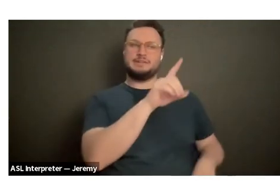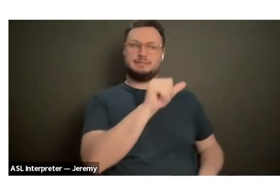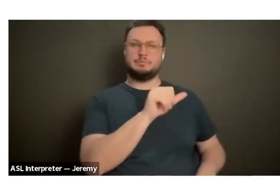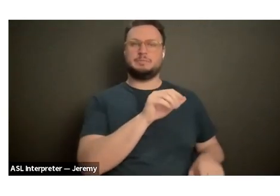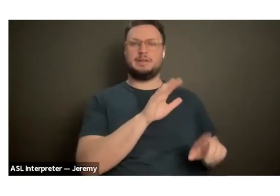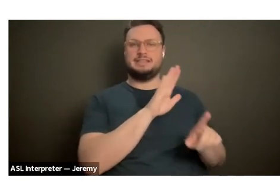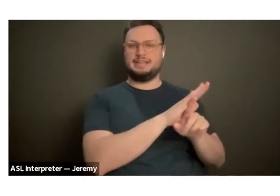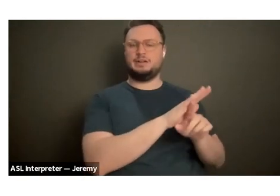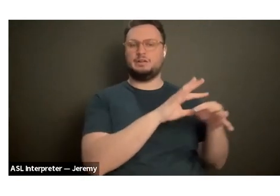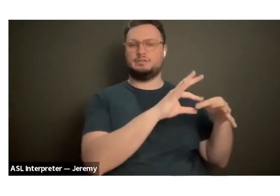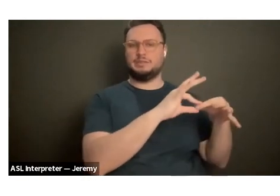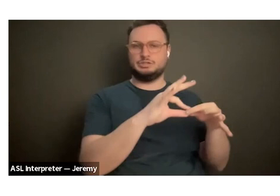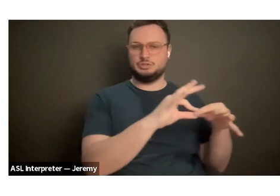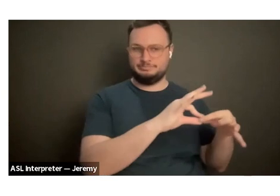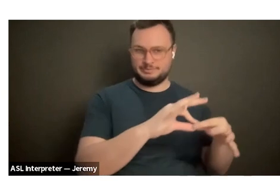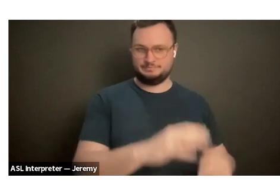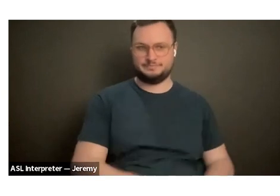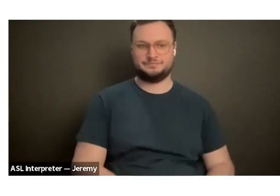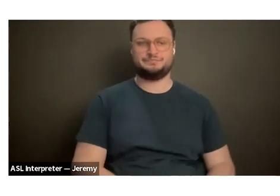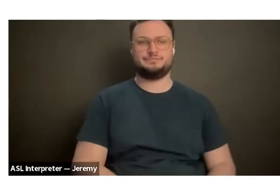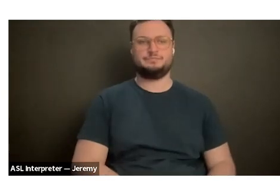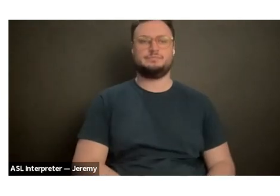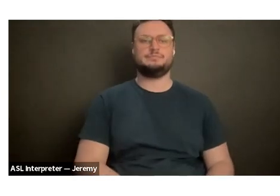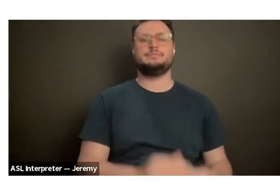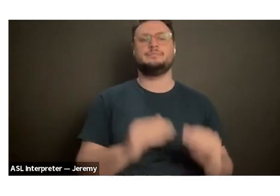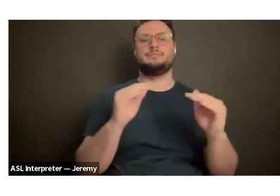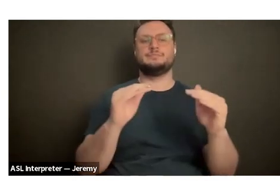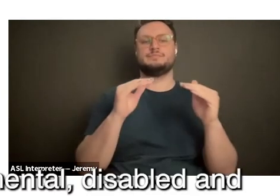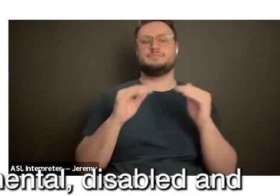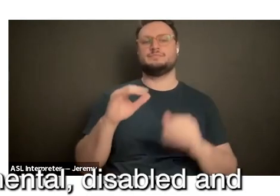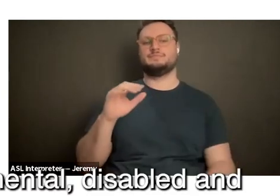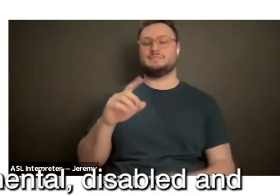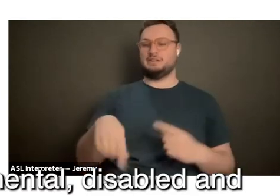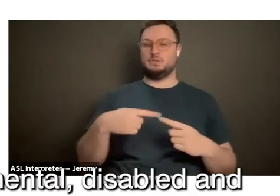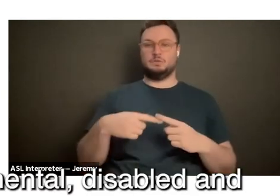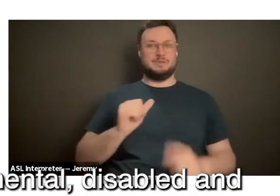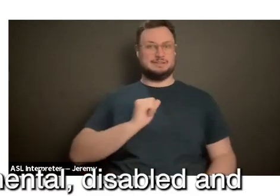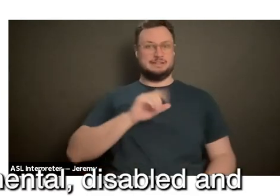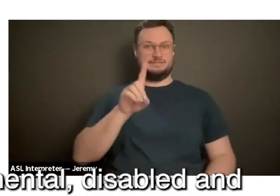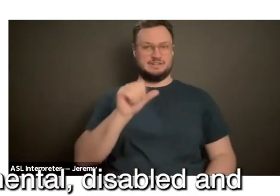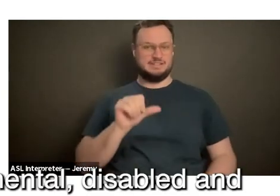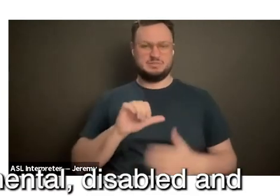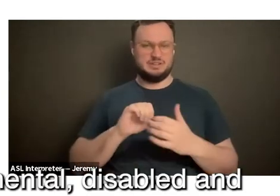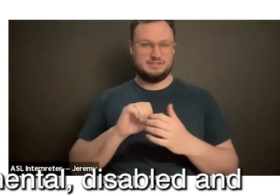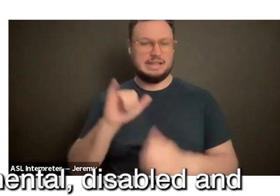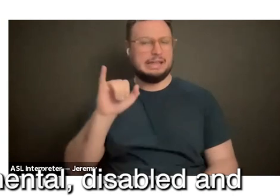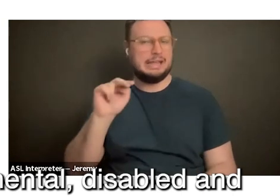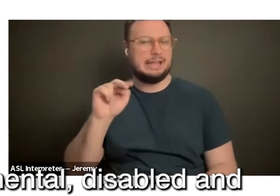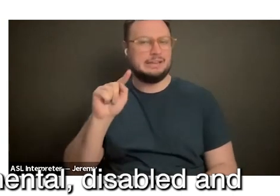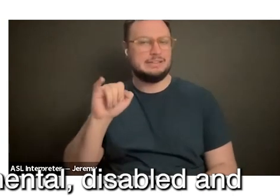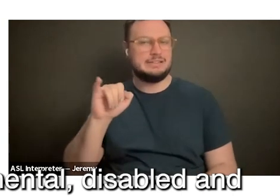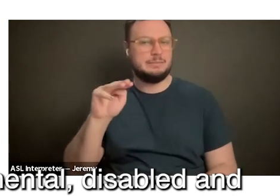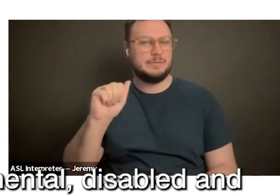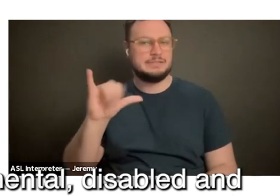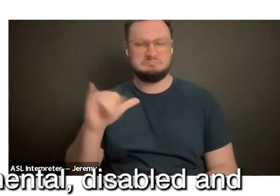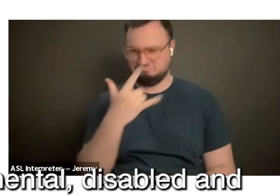So the next thing that we're going to learn is what is the nature of intimacy when you're disabled, and how can